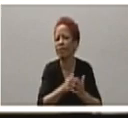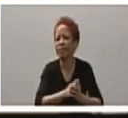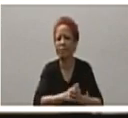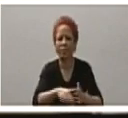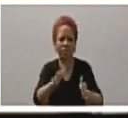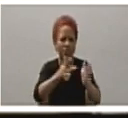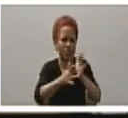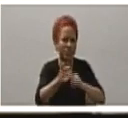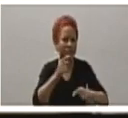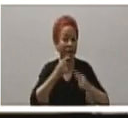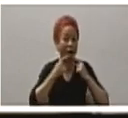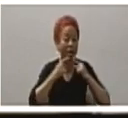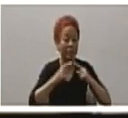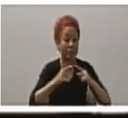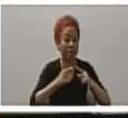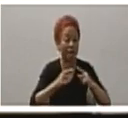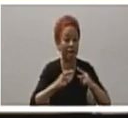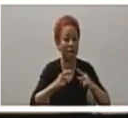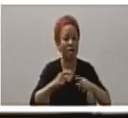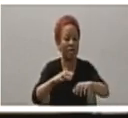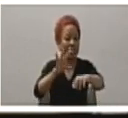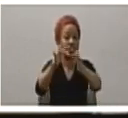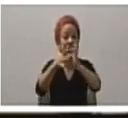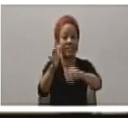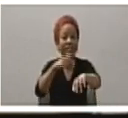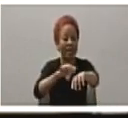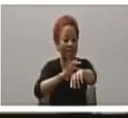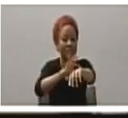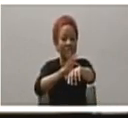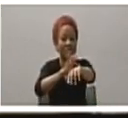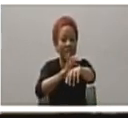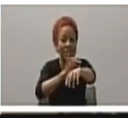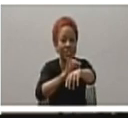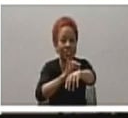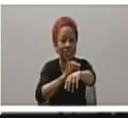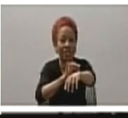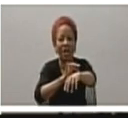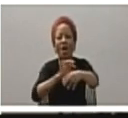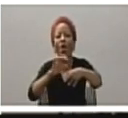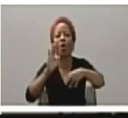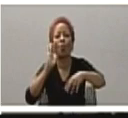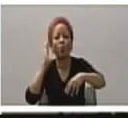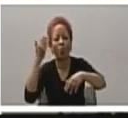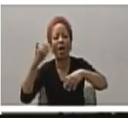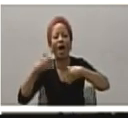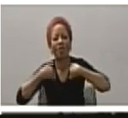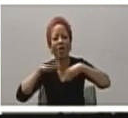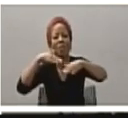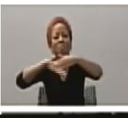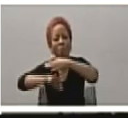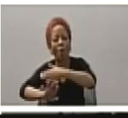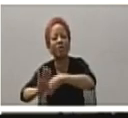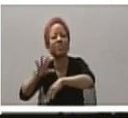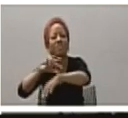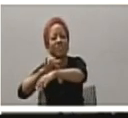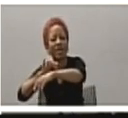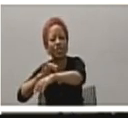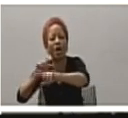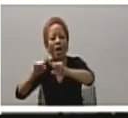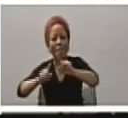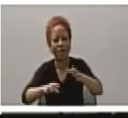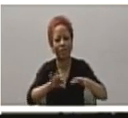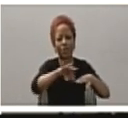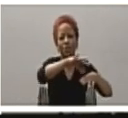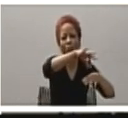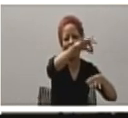answer. He said, flesh gives birth to flesh, but the spirit gives birth